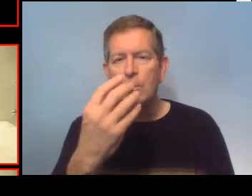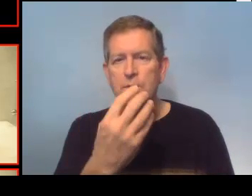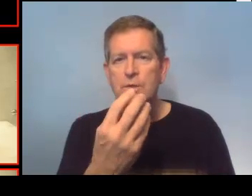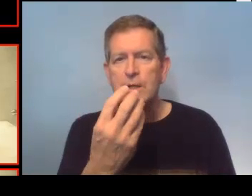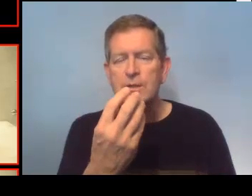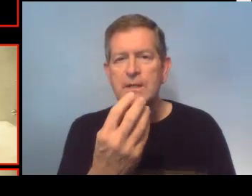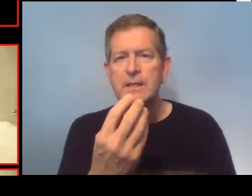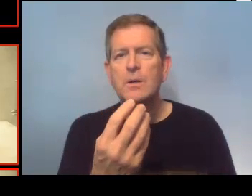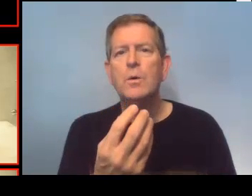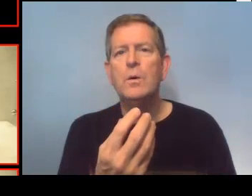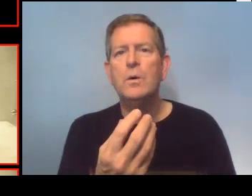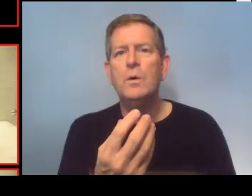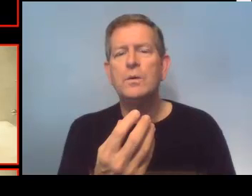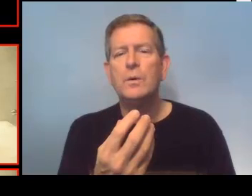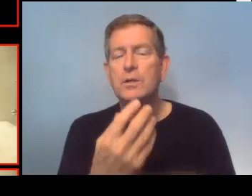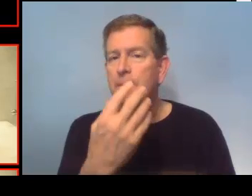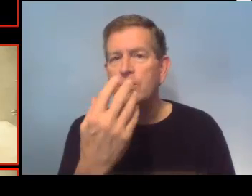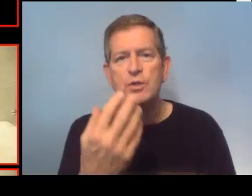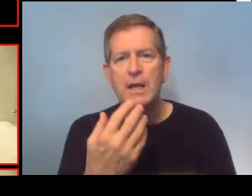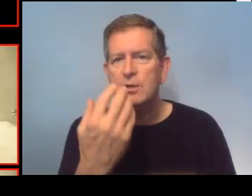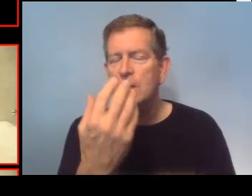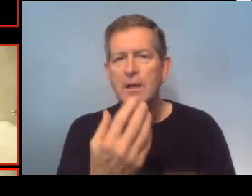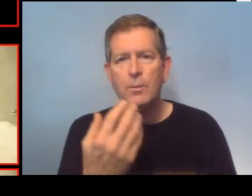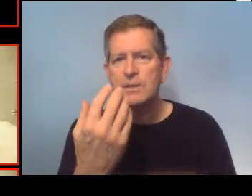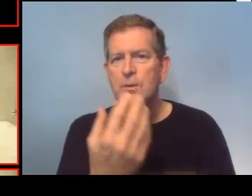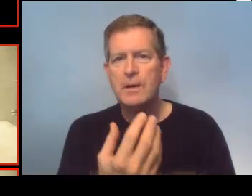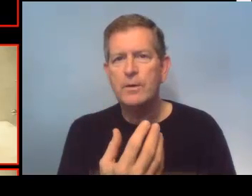short, and once you start to say the sound o, don't let your mouth